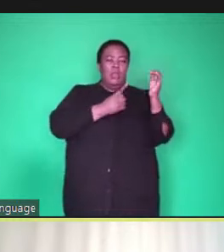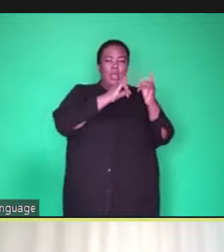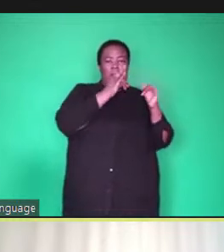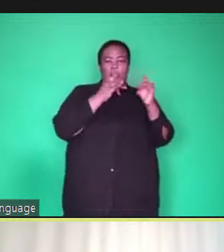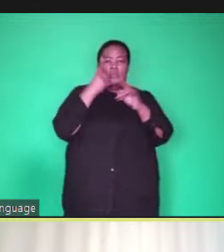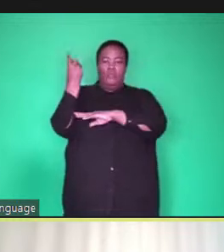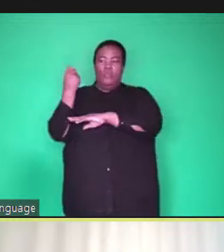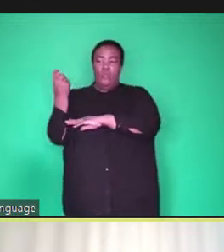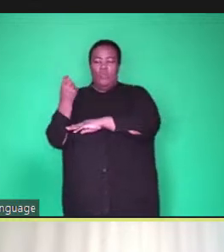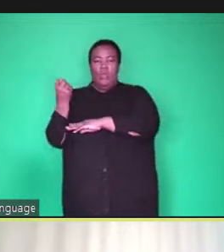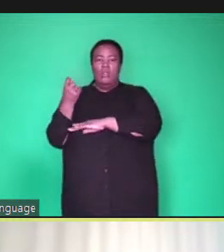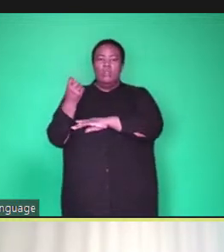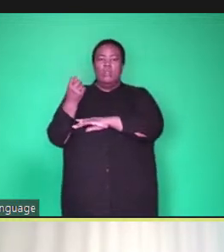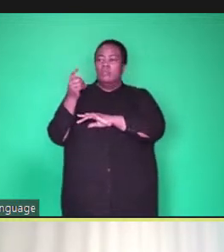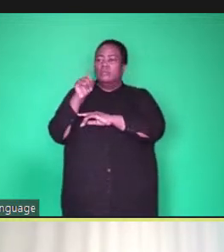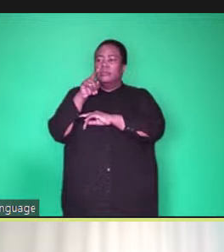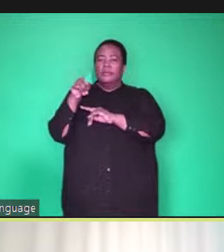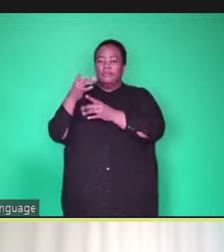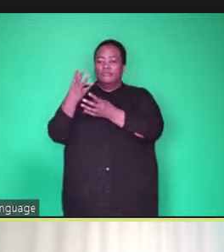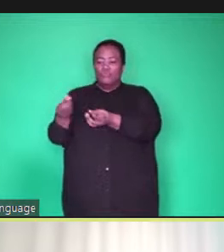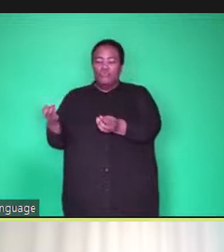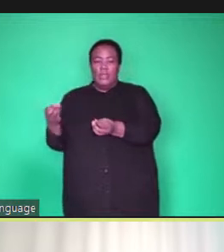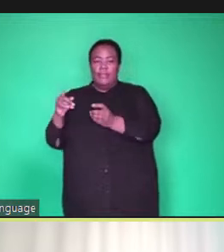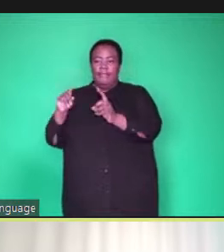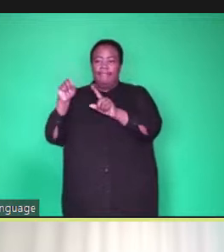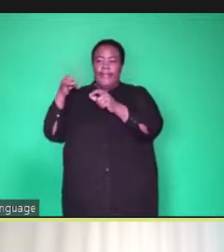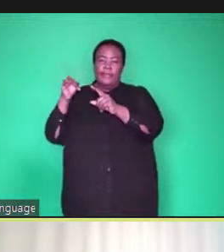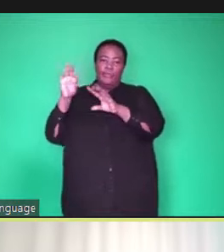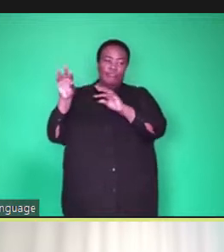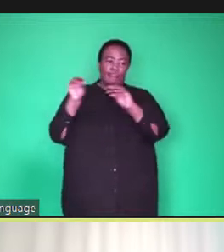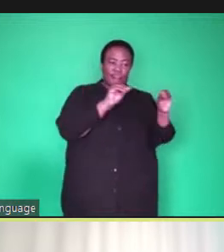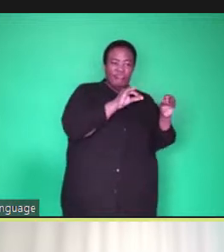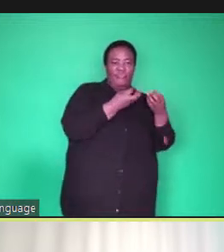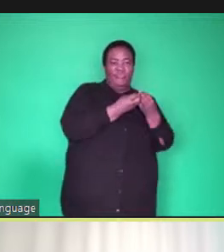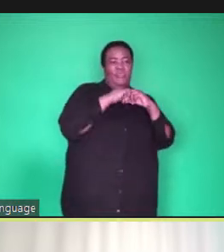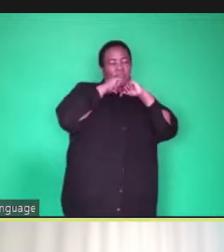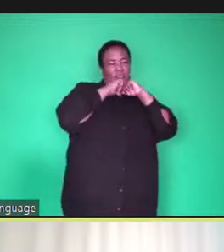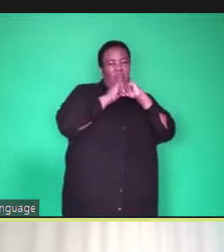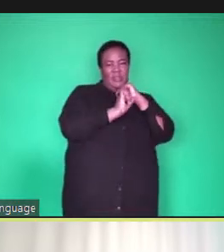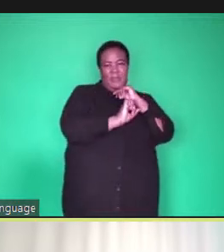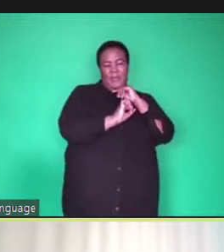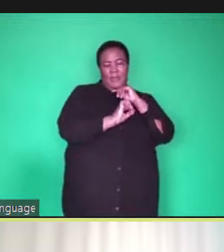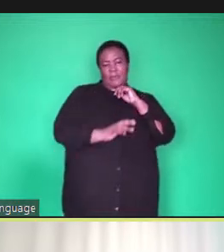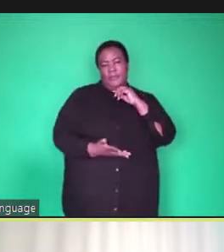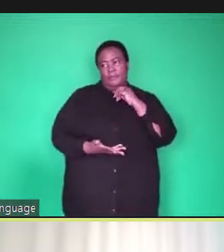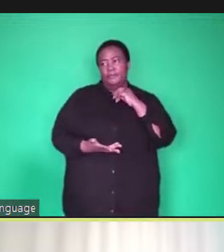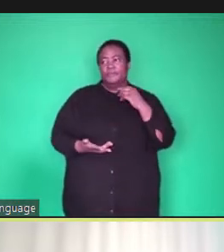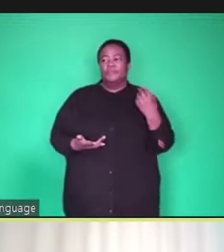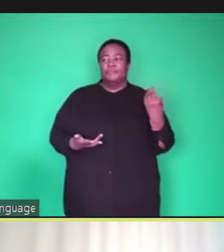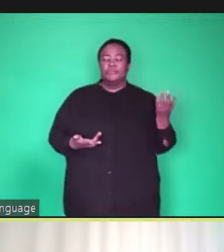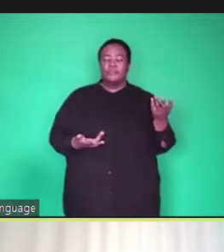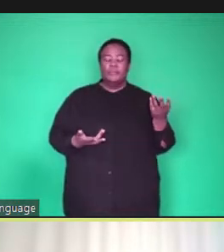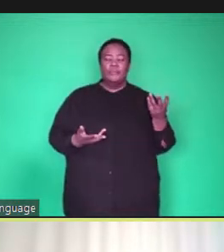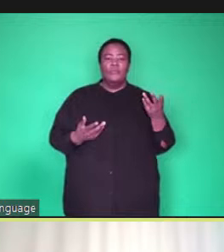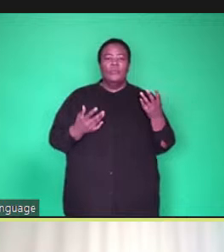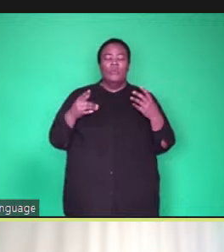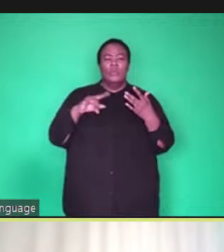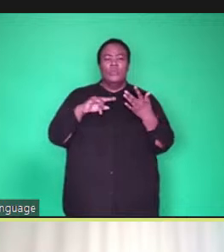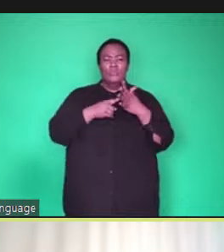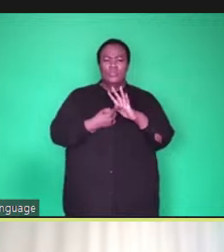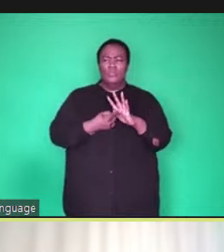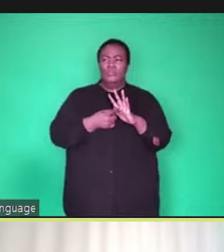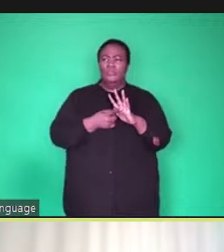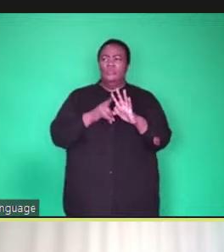children or their mothers beyond the site. So I turn to NIDS, which has been mentioned already, the National